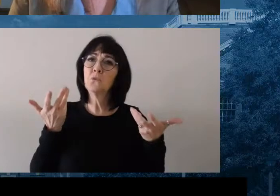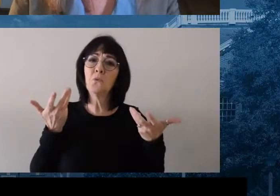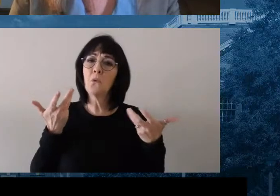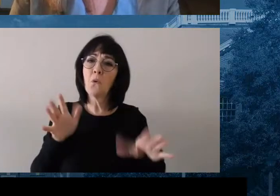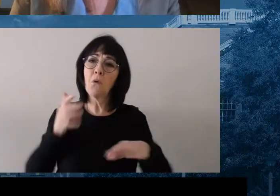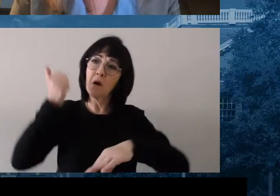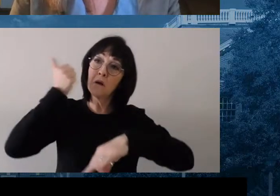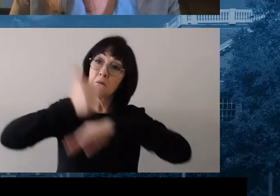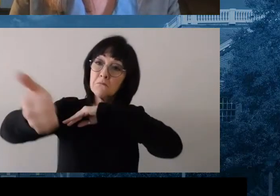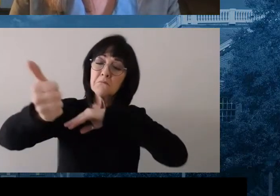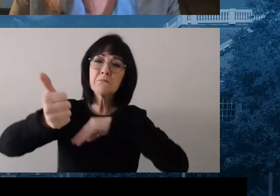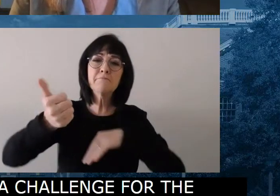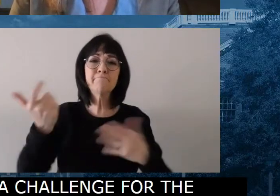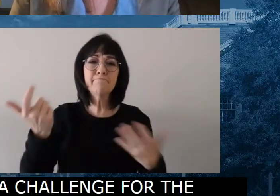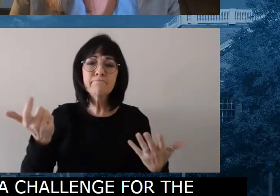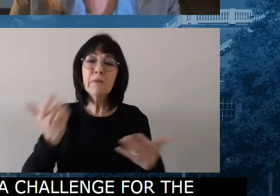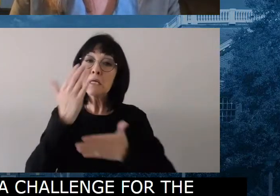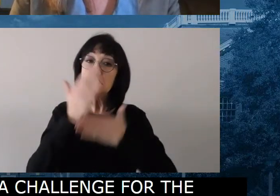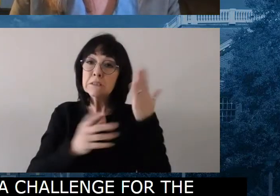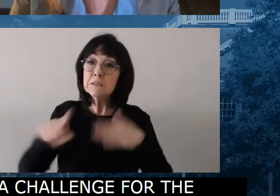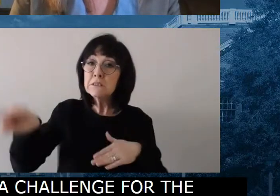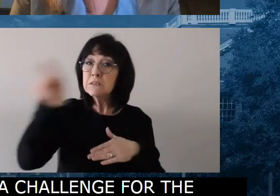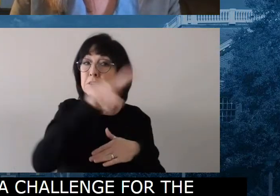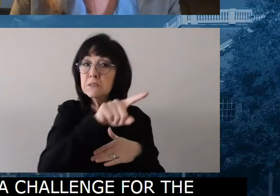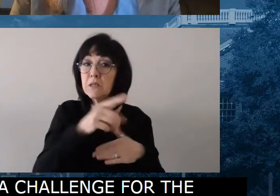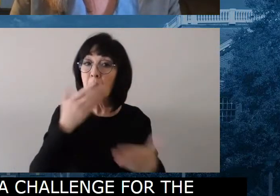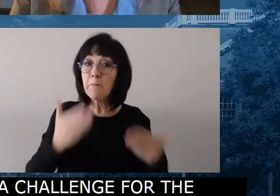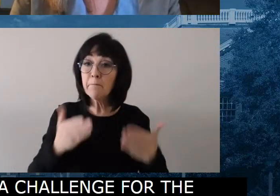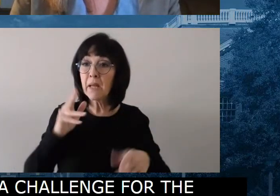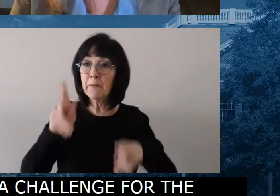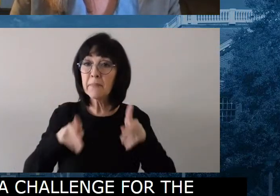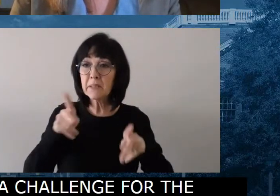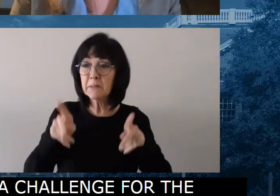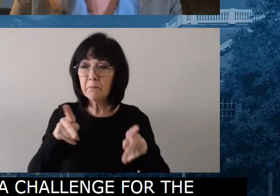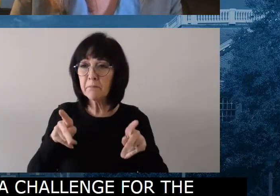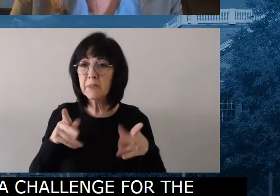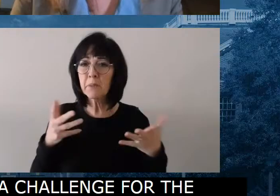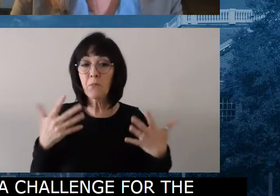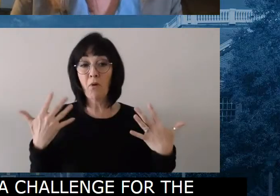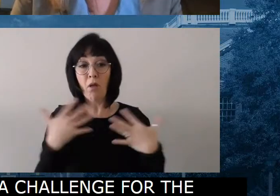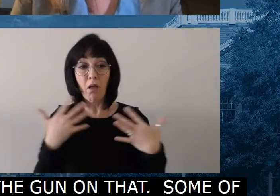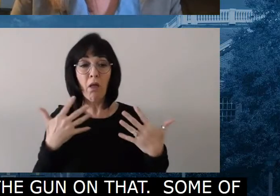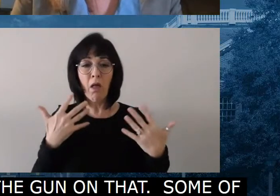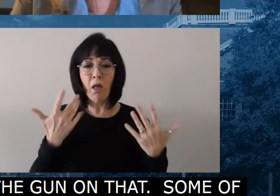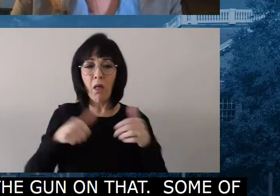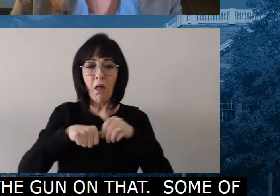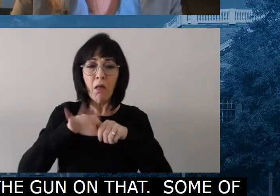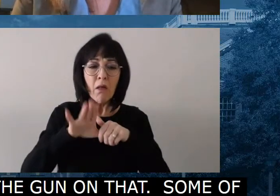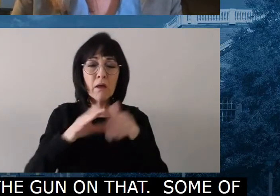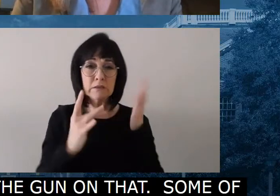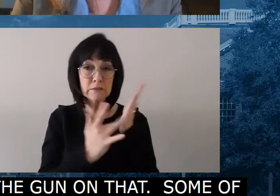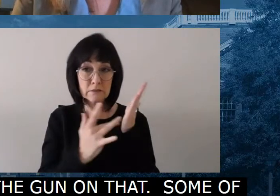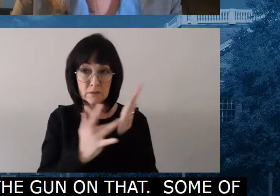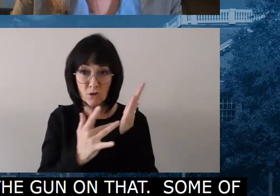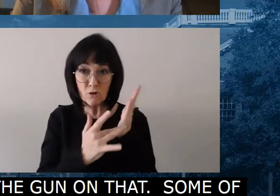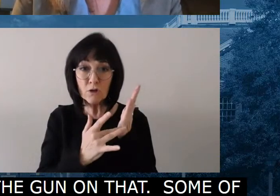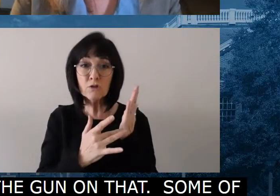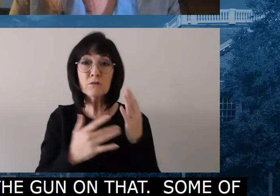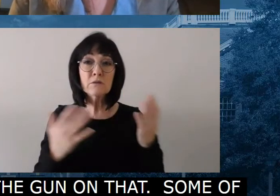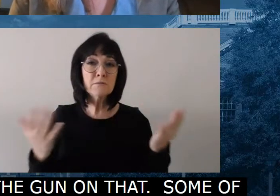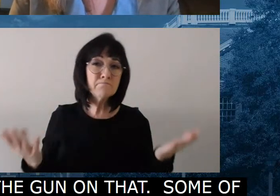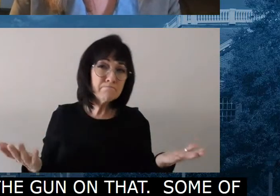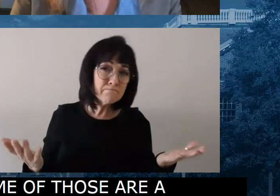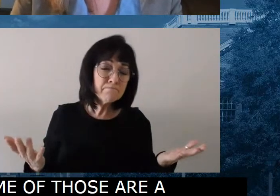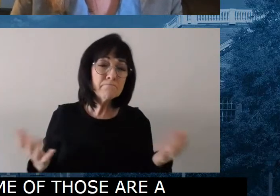of access. Some of those are a function of technology, a function of the fact that we move